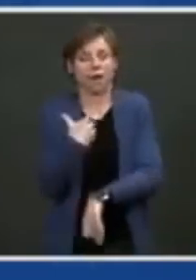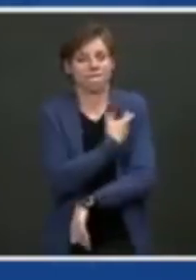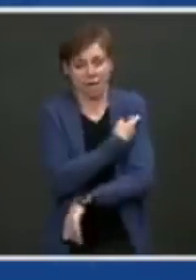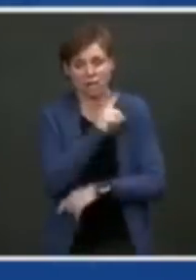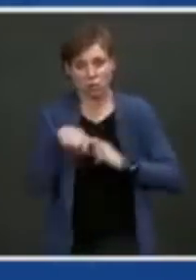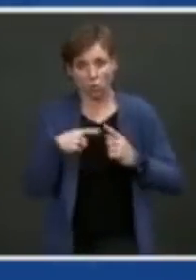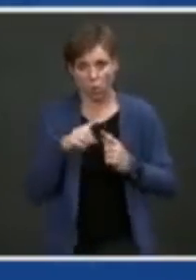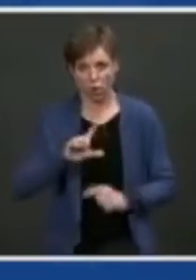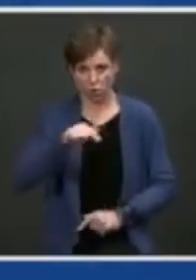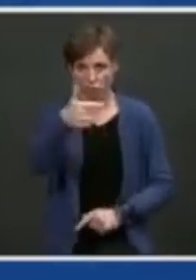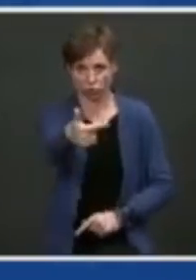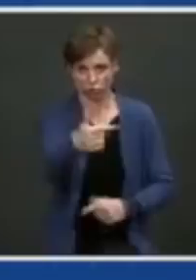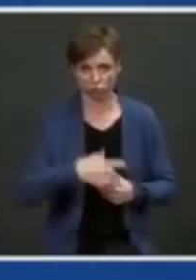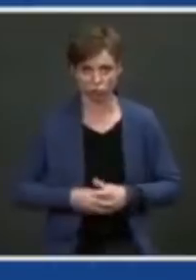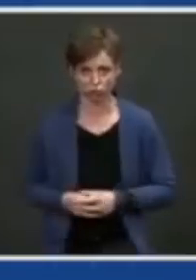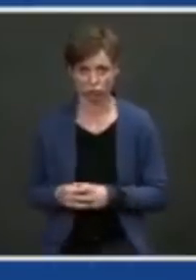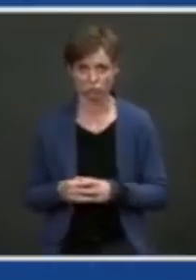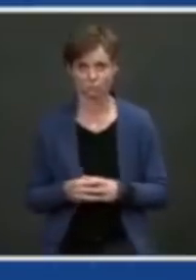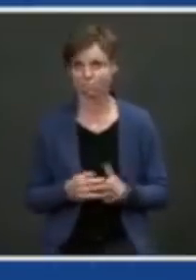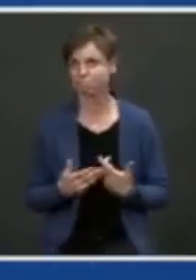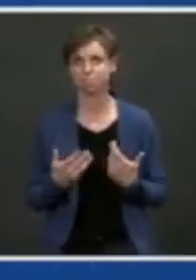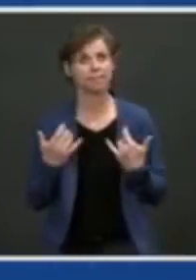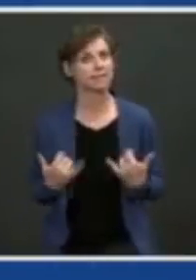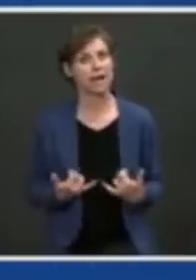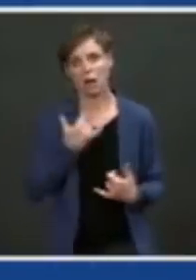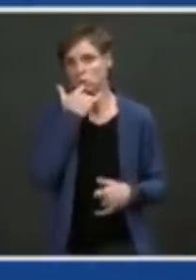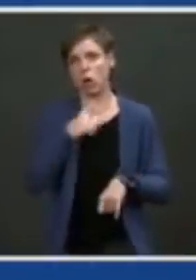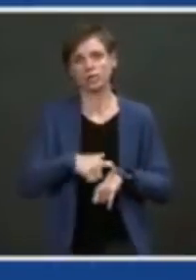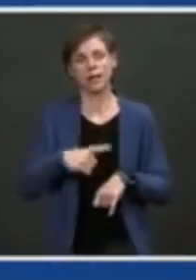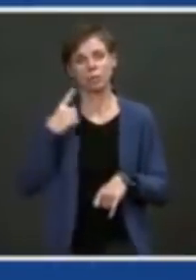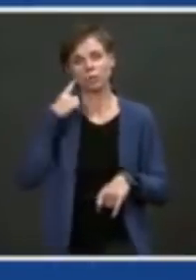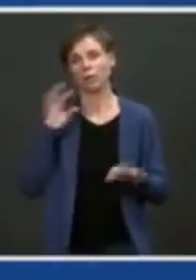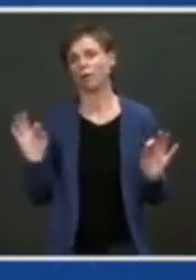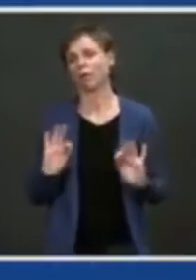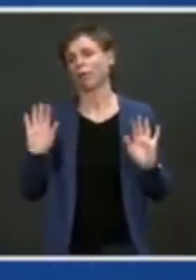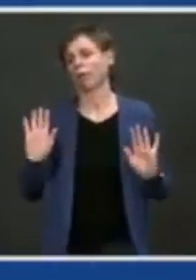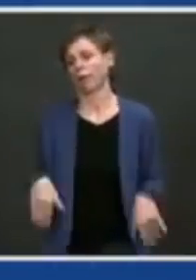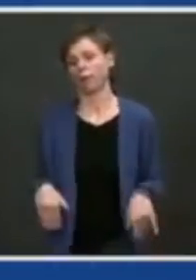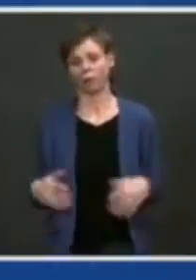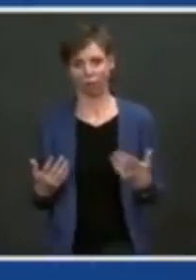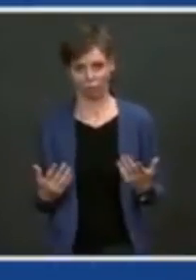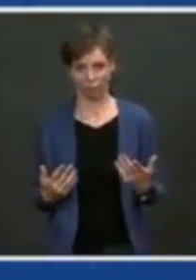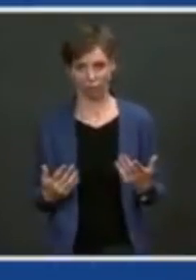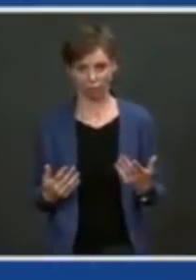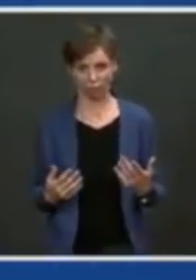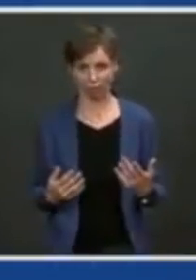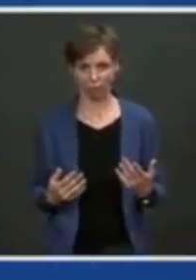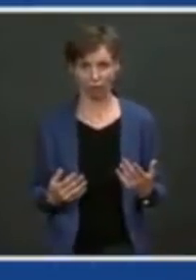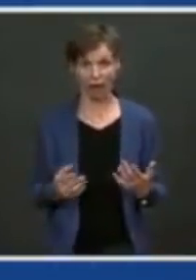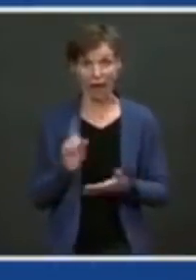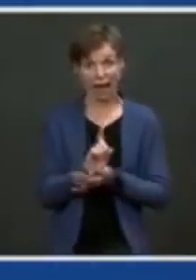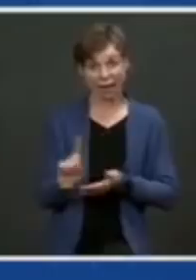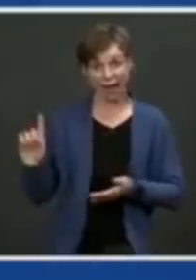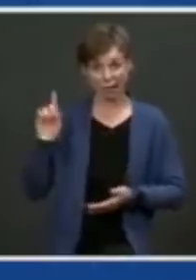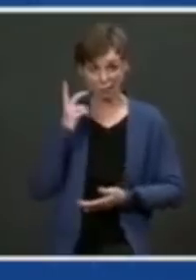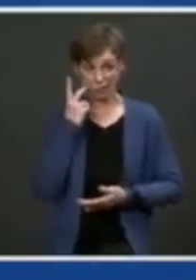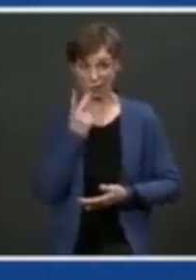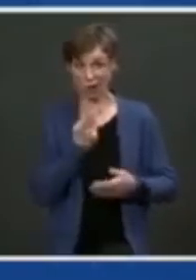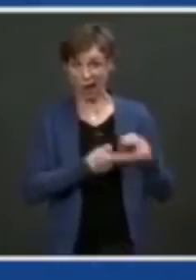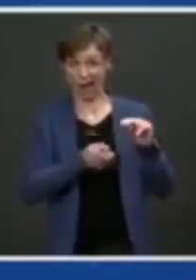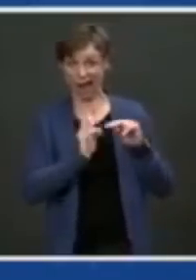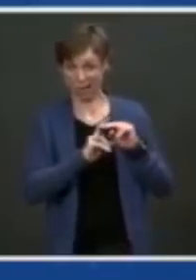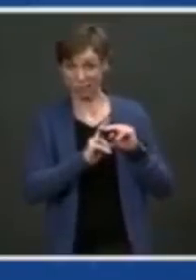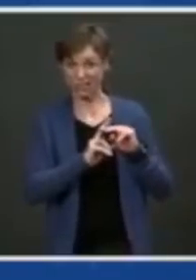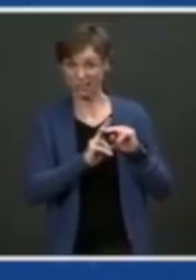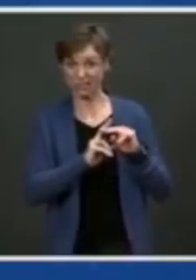turn. Now's not the time to let down our guard. In the last week, we've seen increases in the number of cases in several